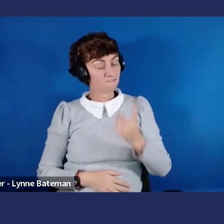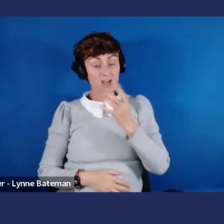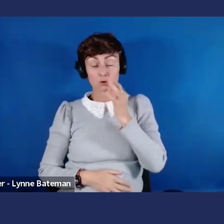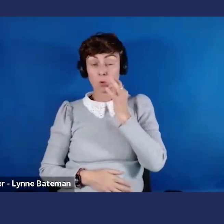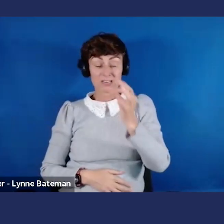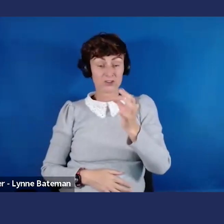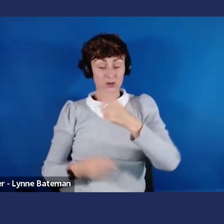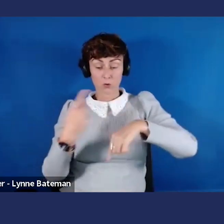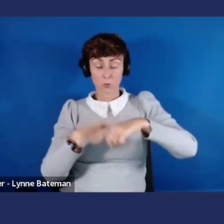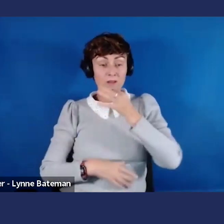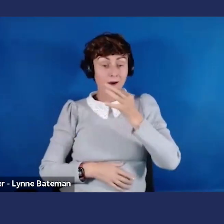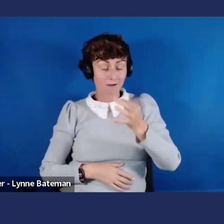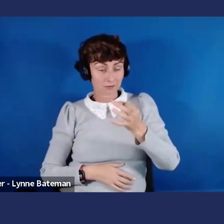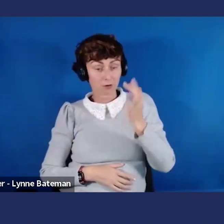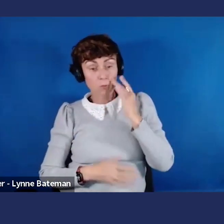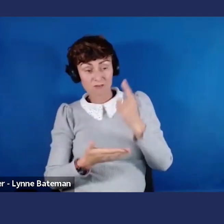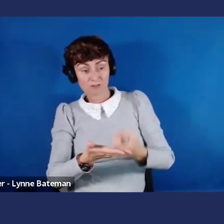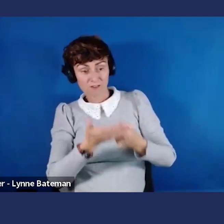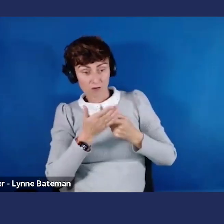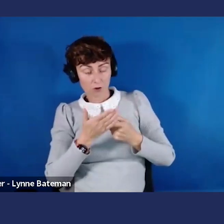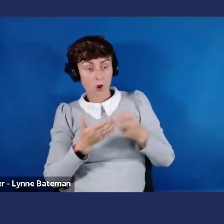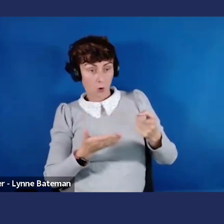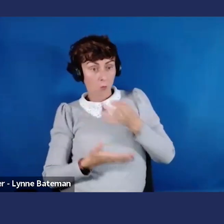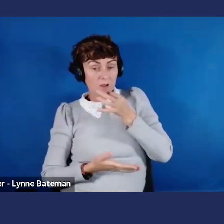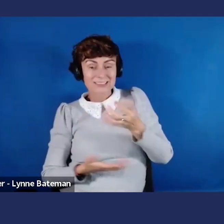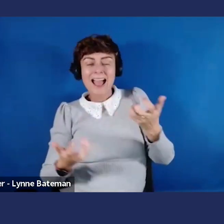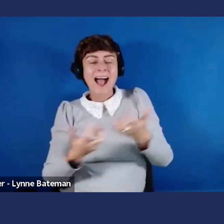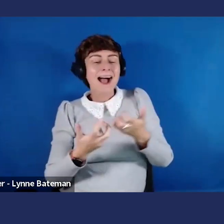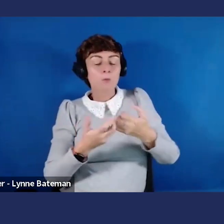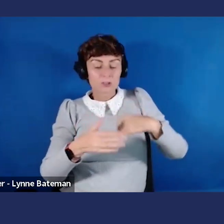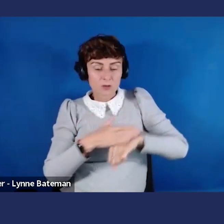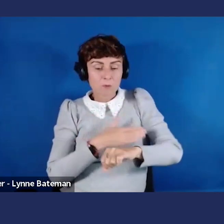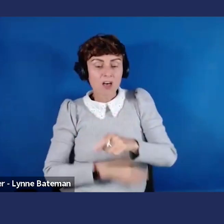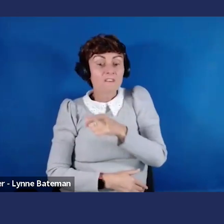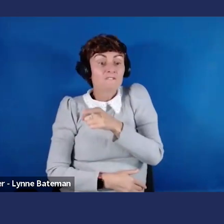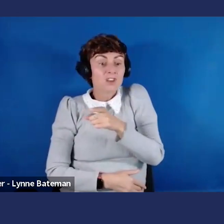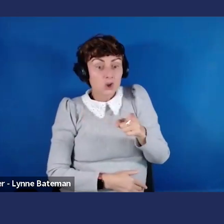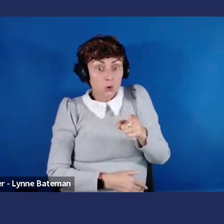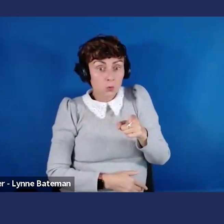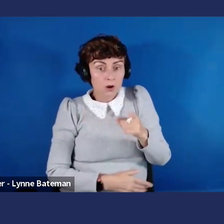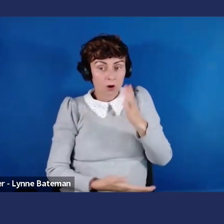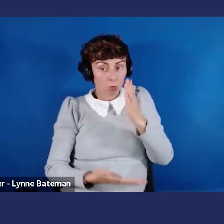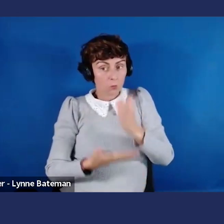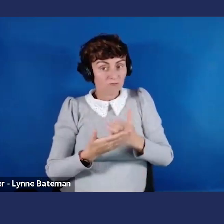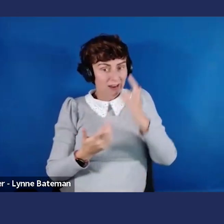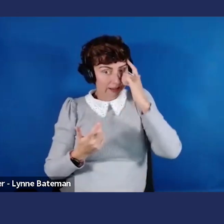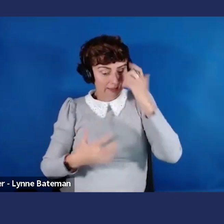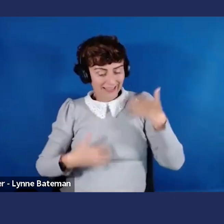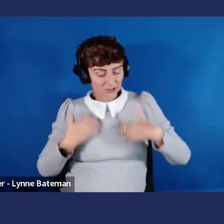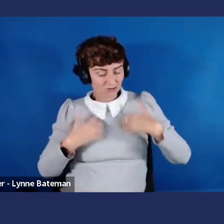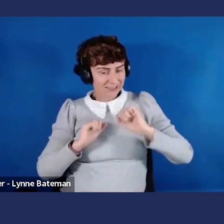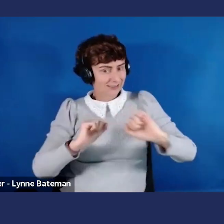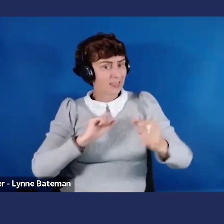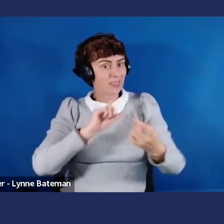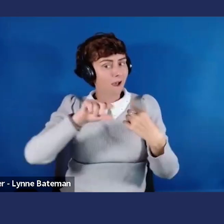in our referrals is, how was the birth for you? What was the experience like? And we're very curious about answers because, again,